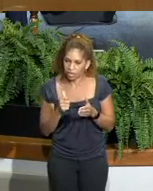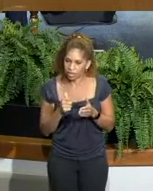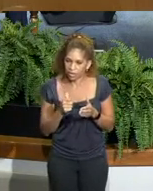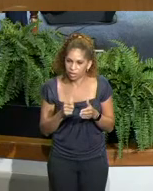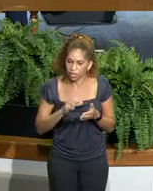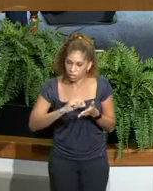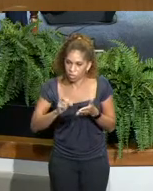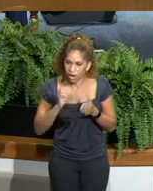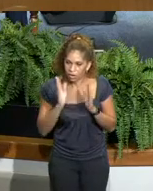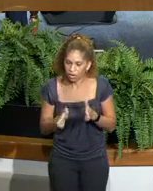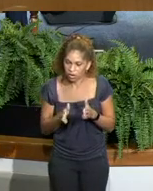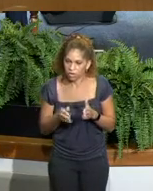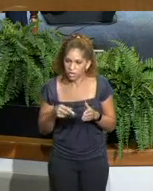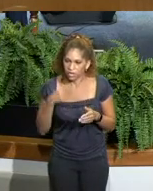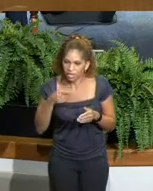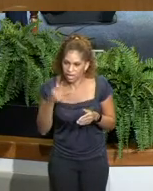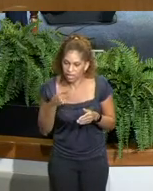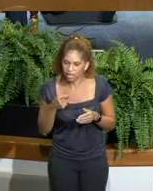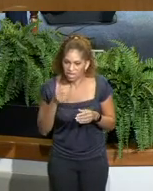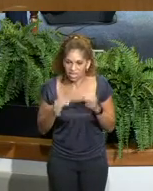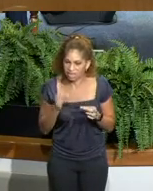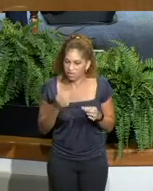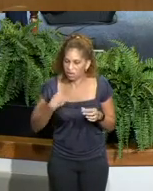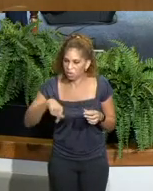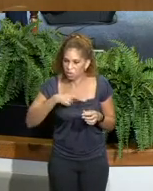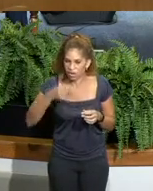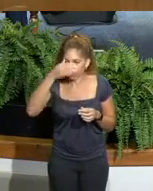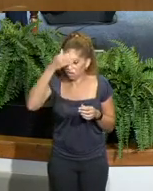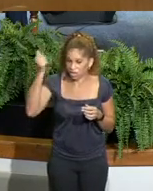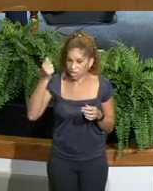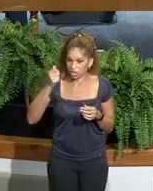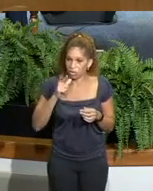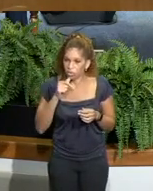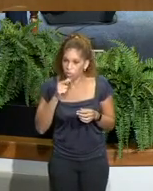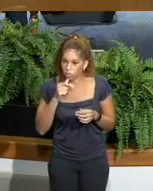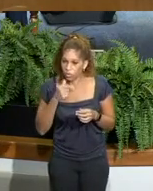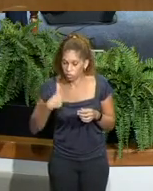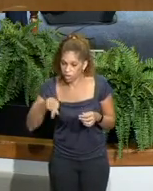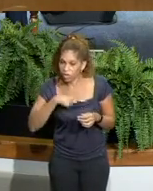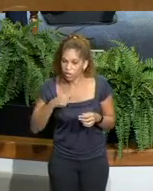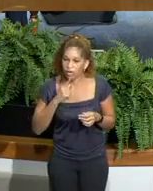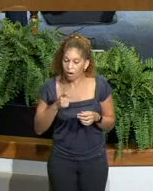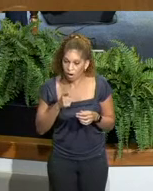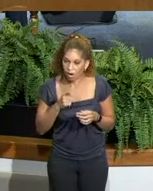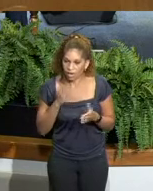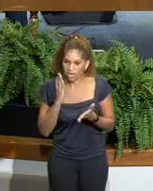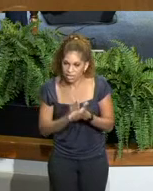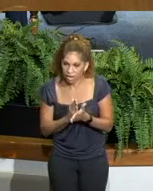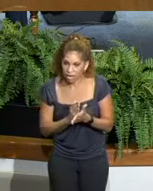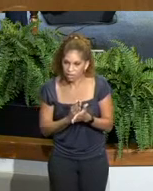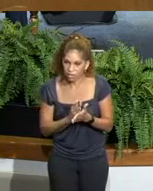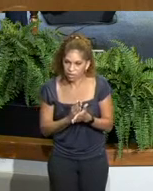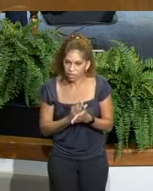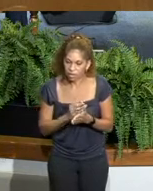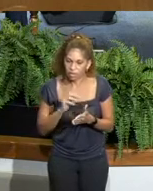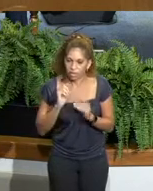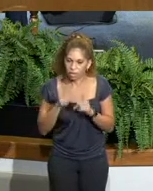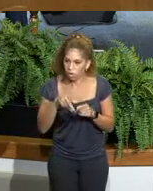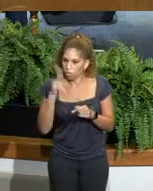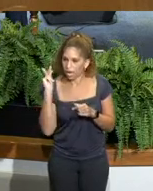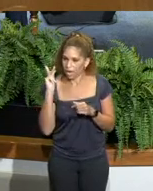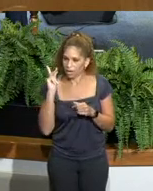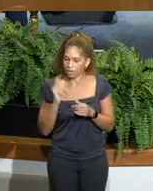when we forget who we are. And we shrink back and go backwards.